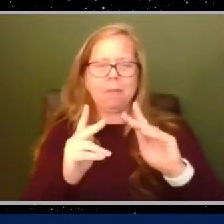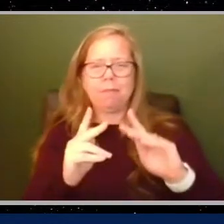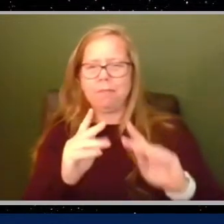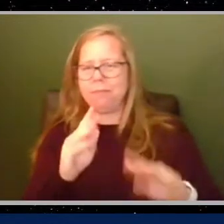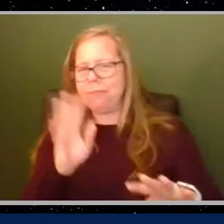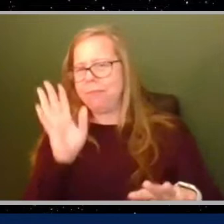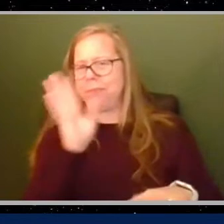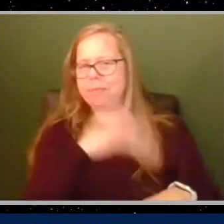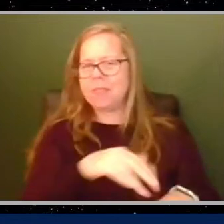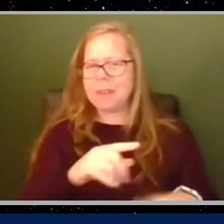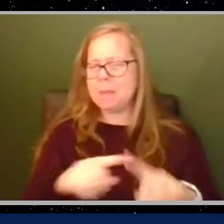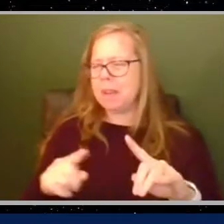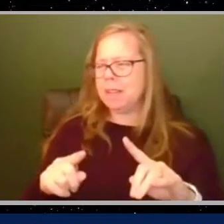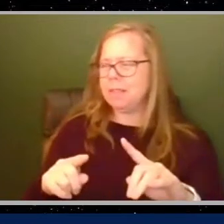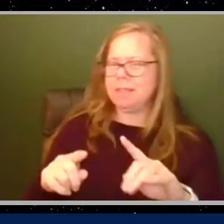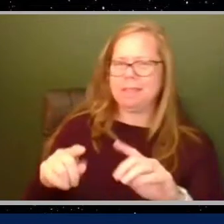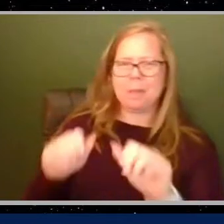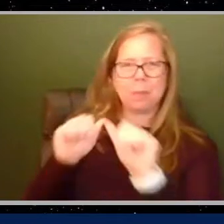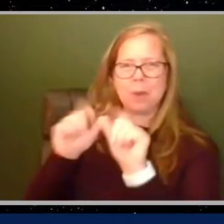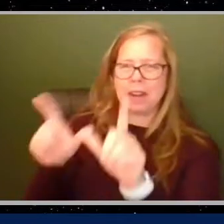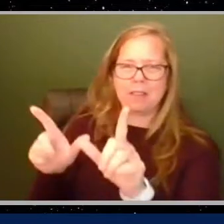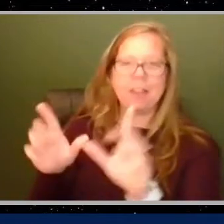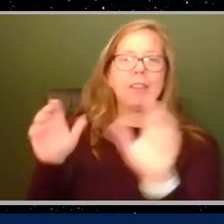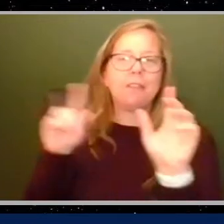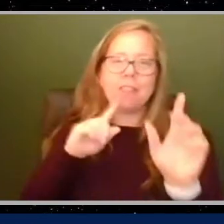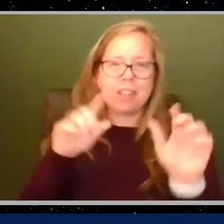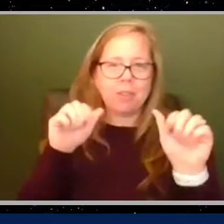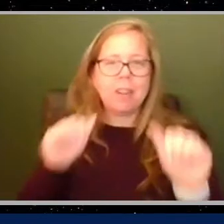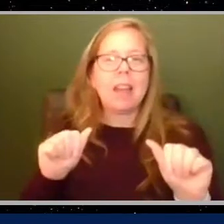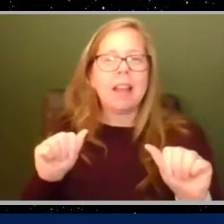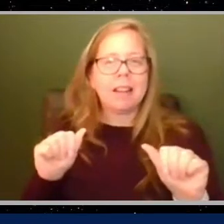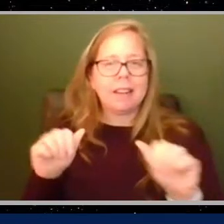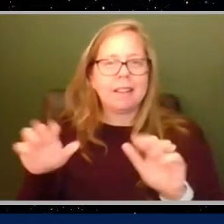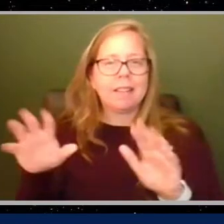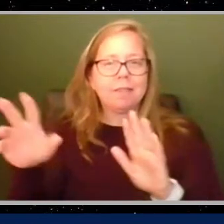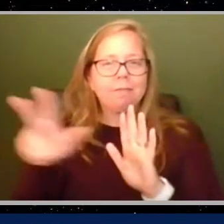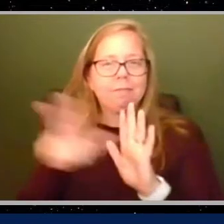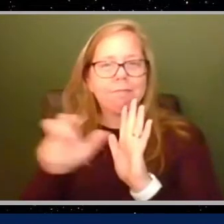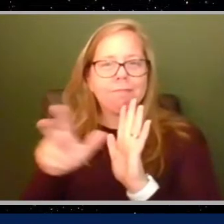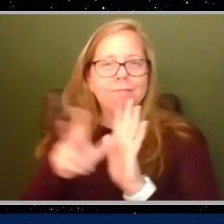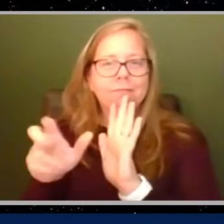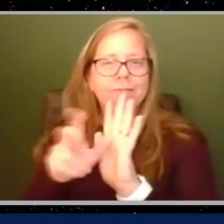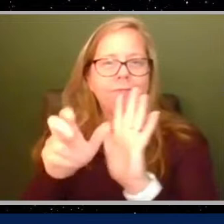atmosphere, whatever. But there are vibrations that can be picked up. That's actually a really cool idea.